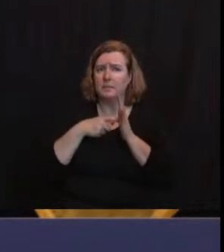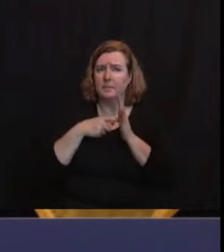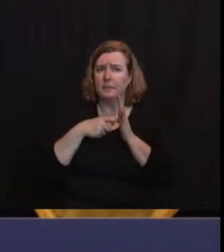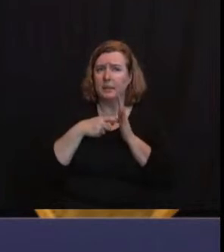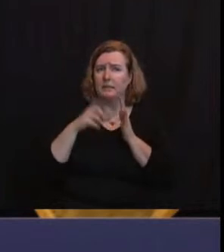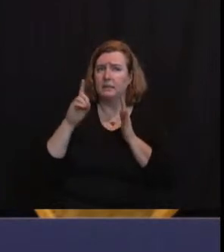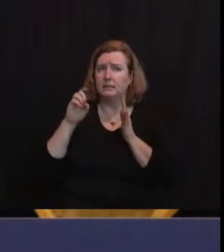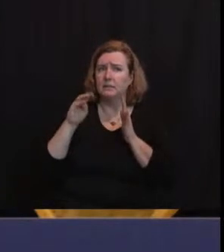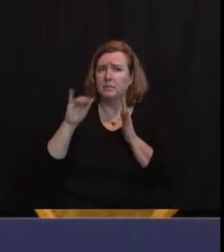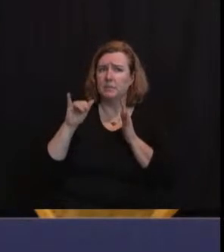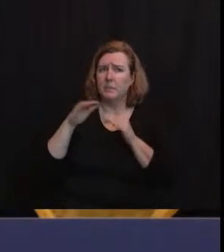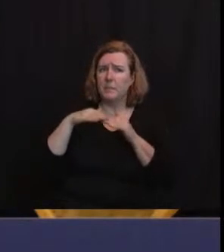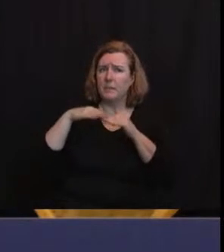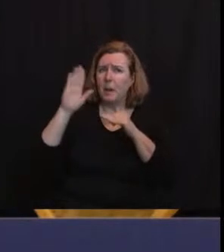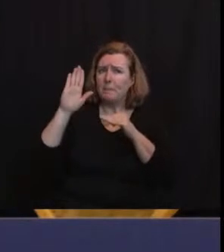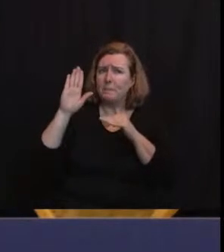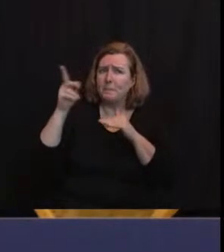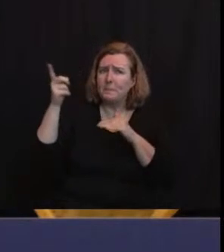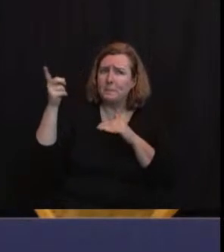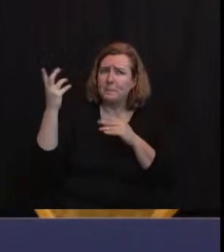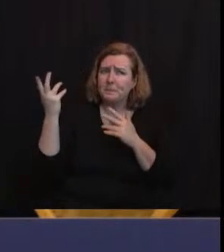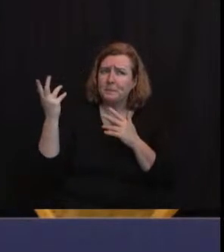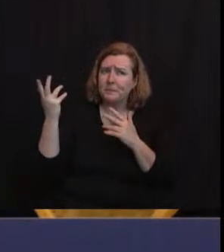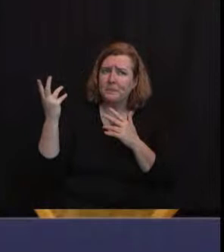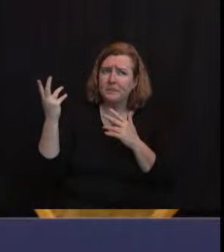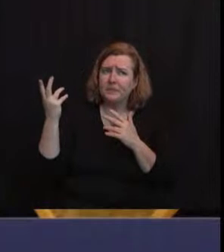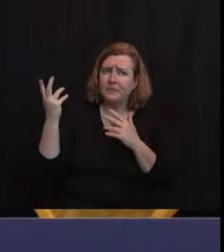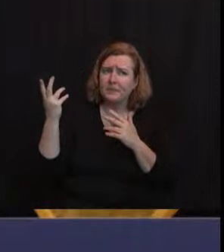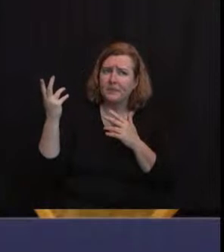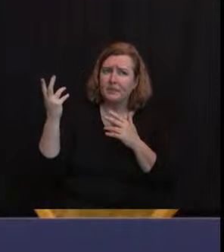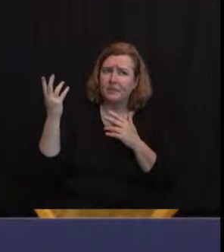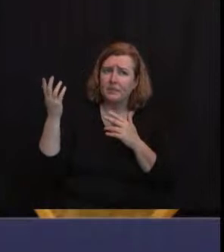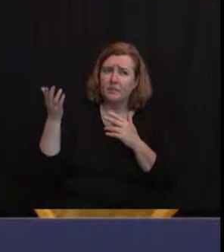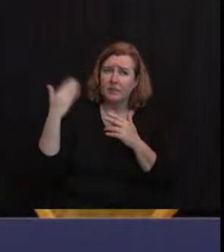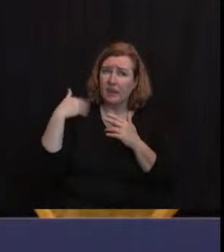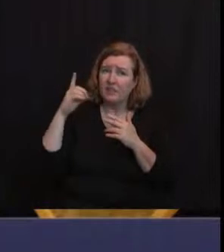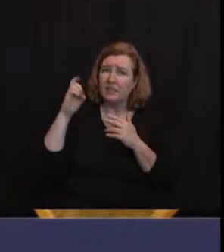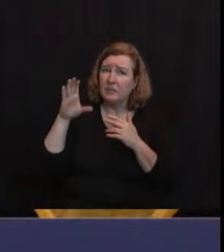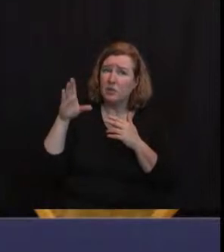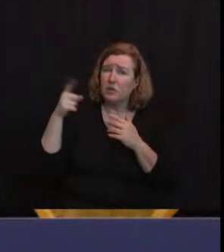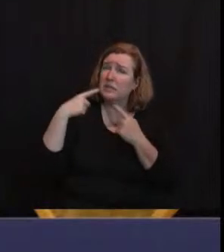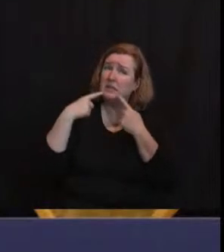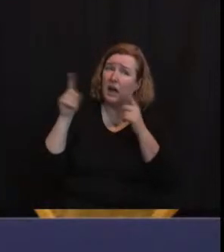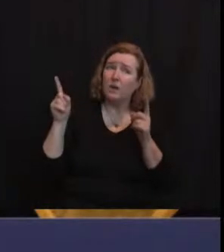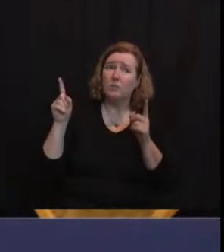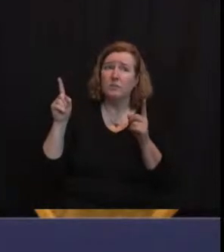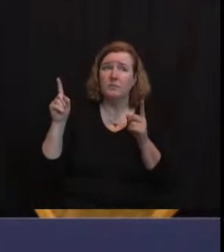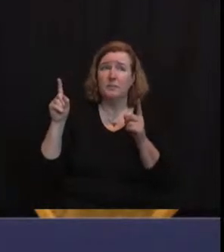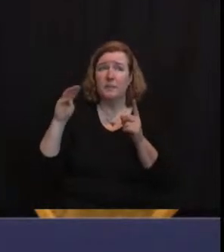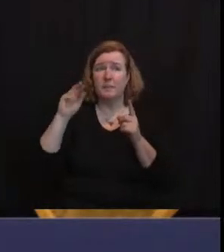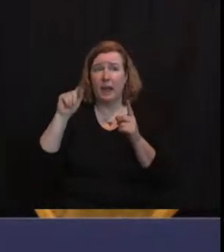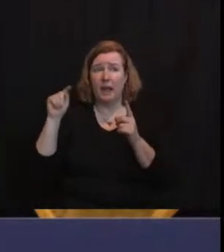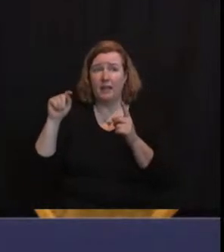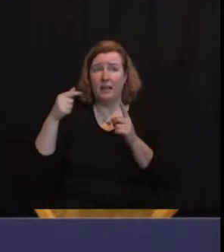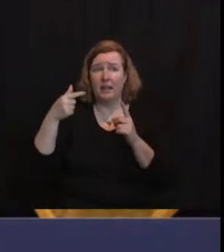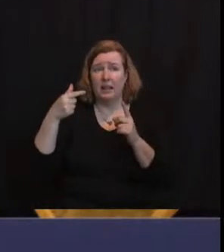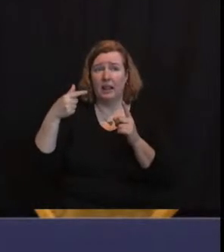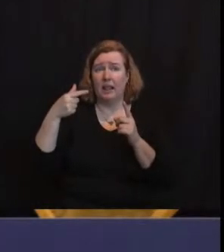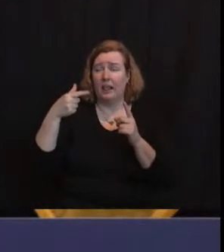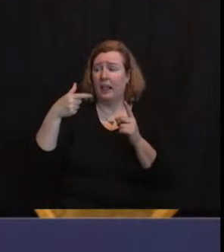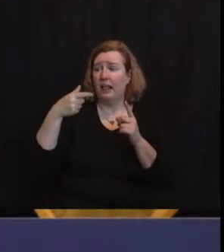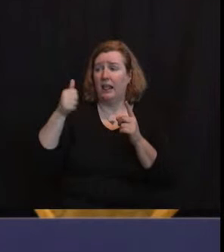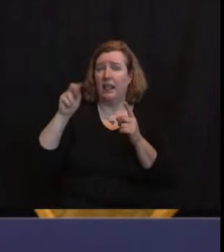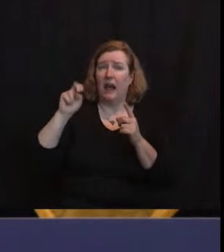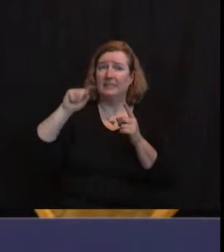little bit less than that. And then in December, you said Congressman Matt Gaetz was not welcome in New Jersey after he appeared maskless at